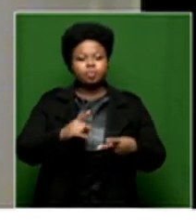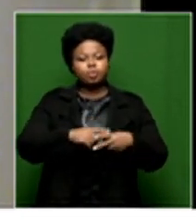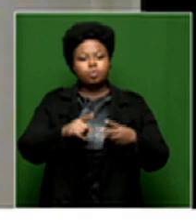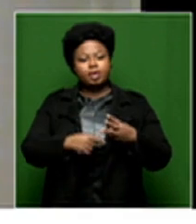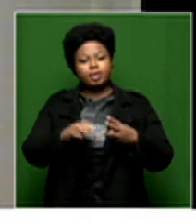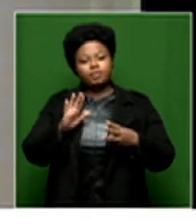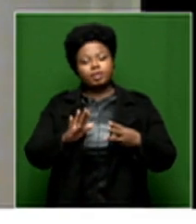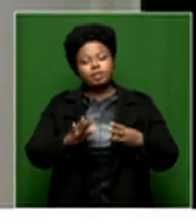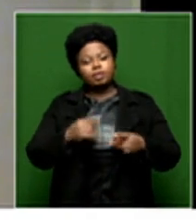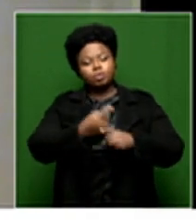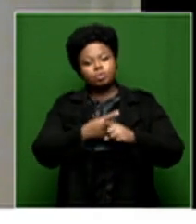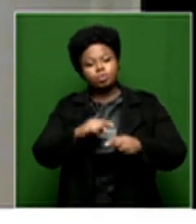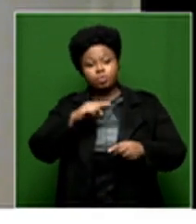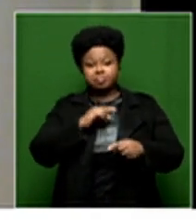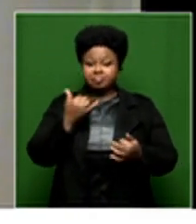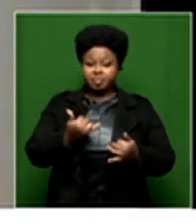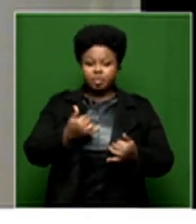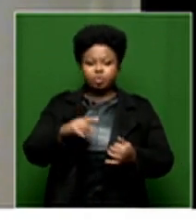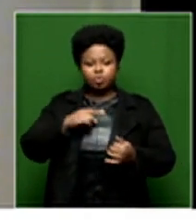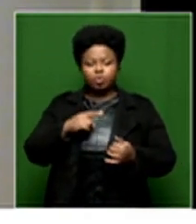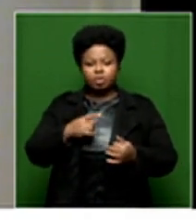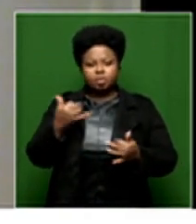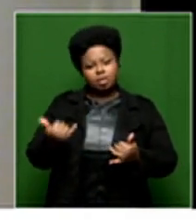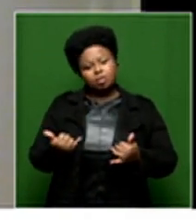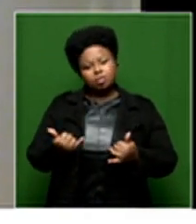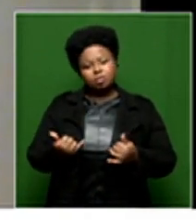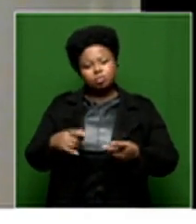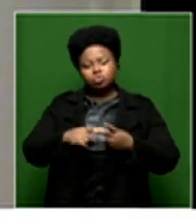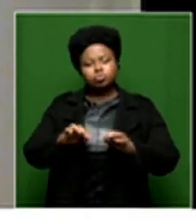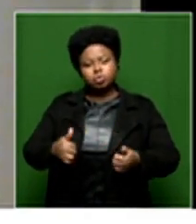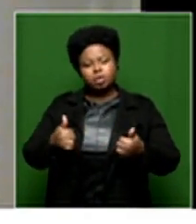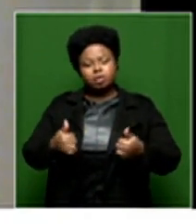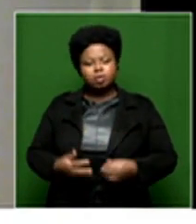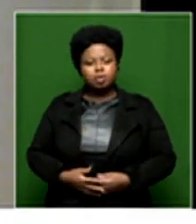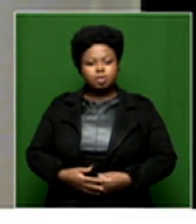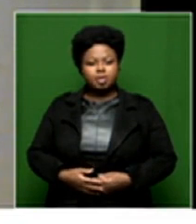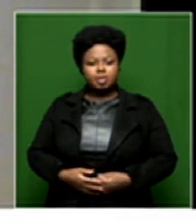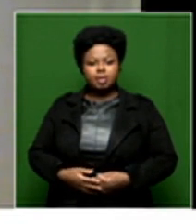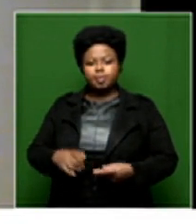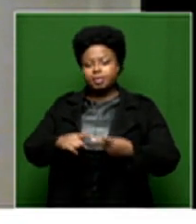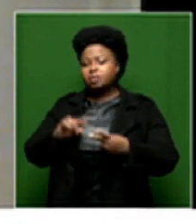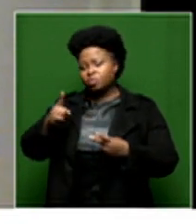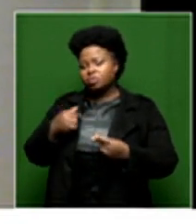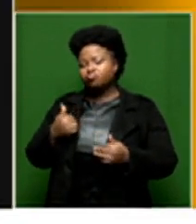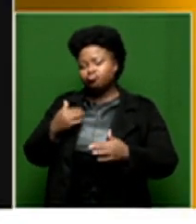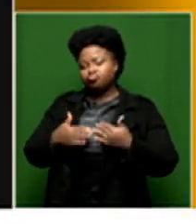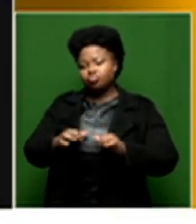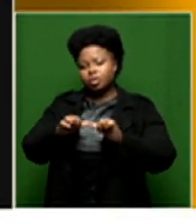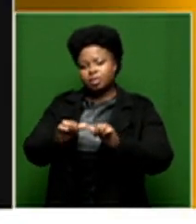so the reception has been quite overwhelmingly great. So we are on the right